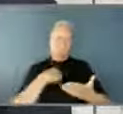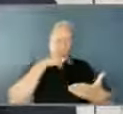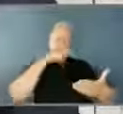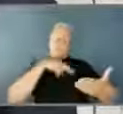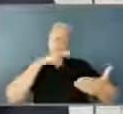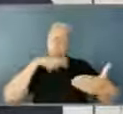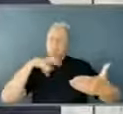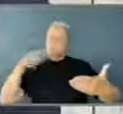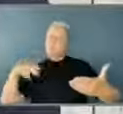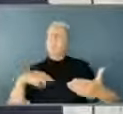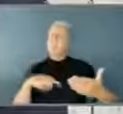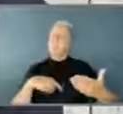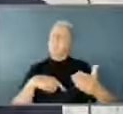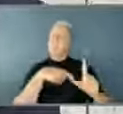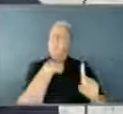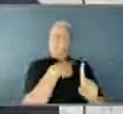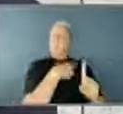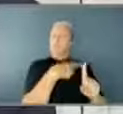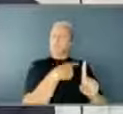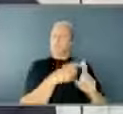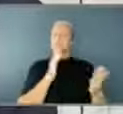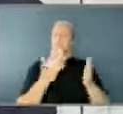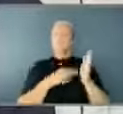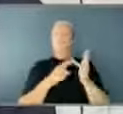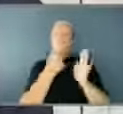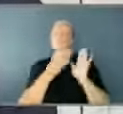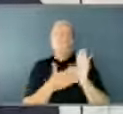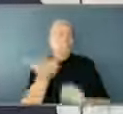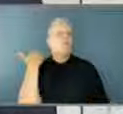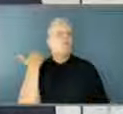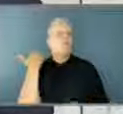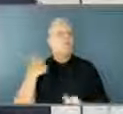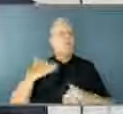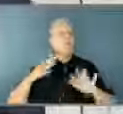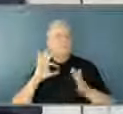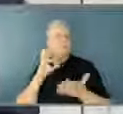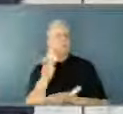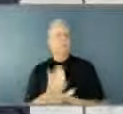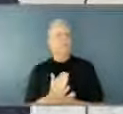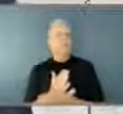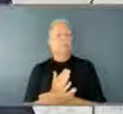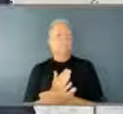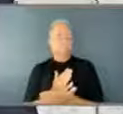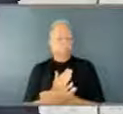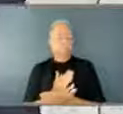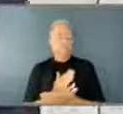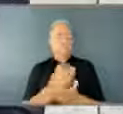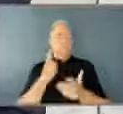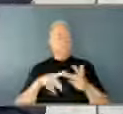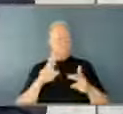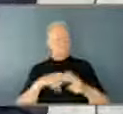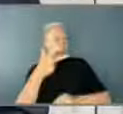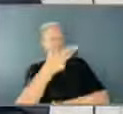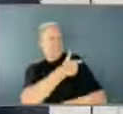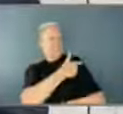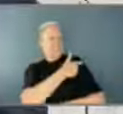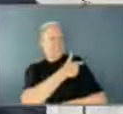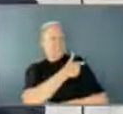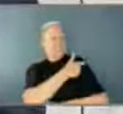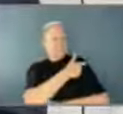ago. If the vaccines continue to show that sort of successful path on transmissibility, then that obviously has